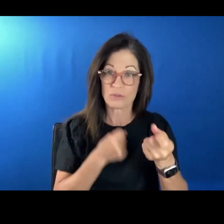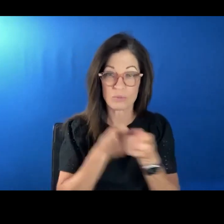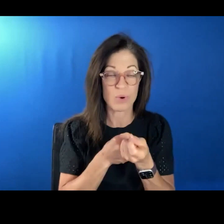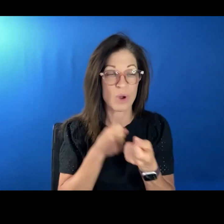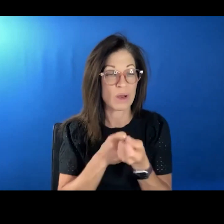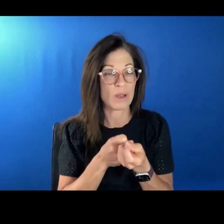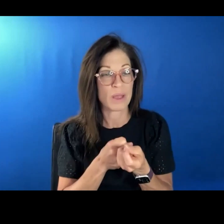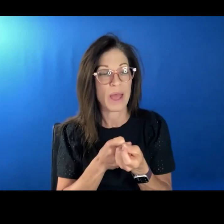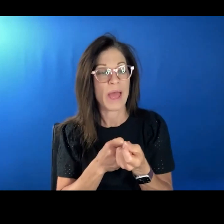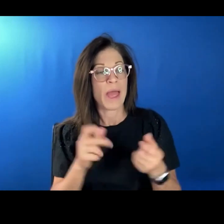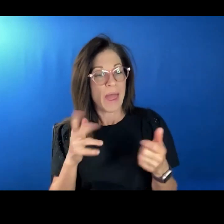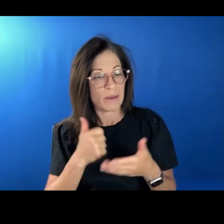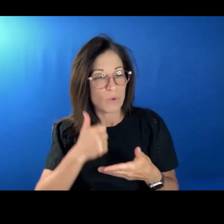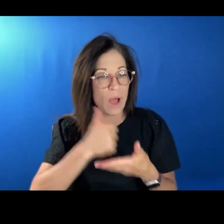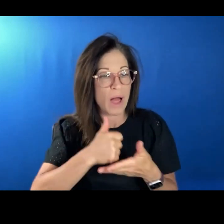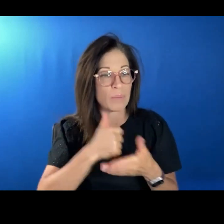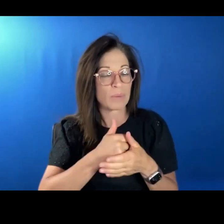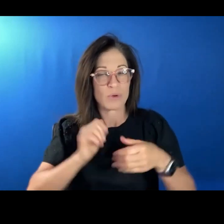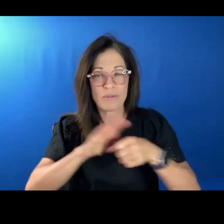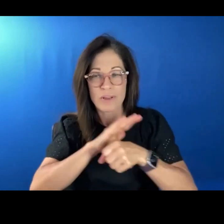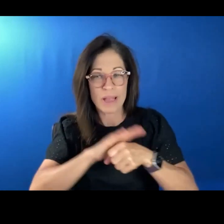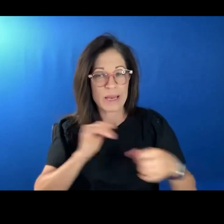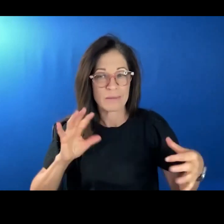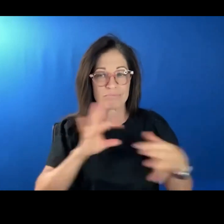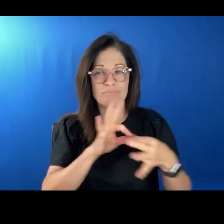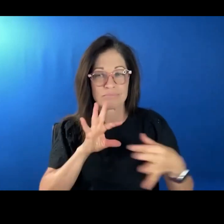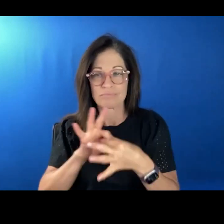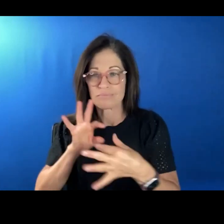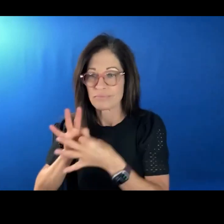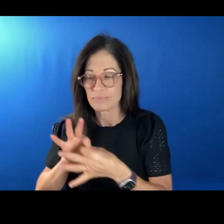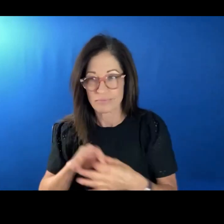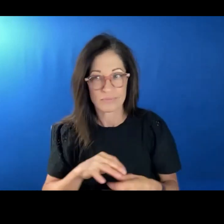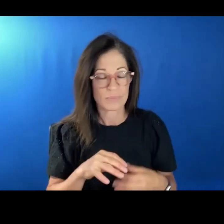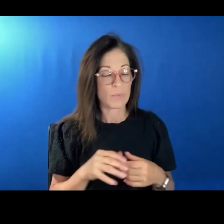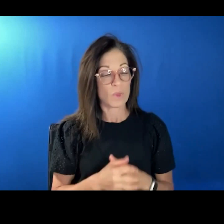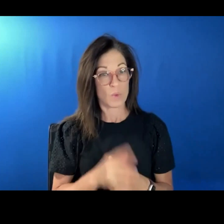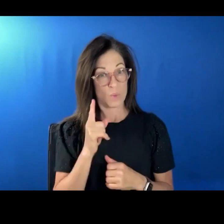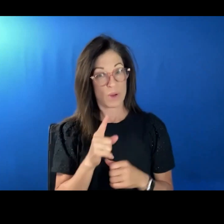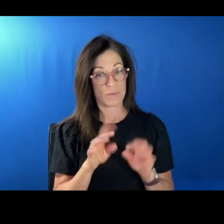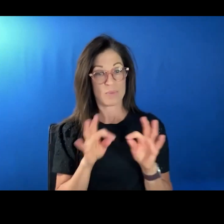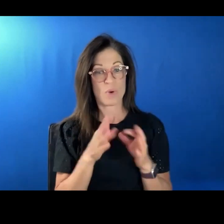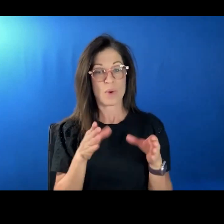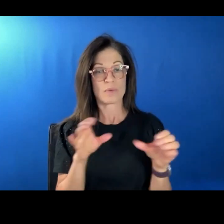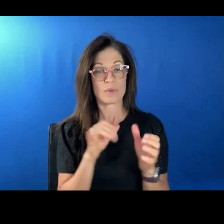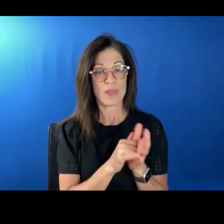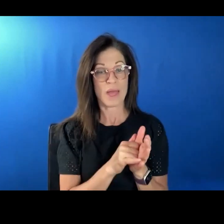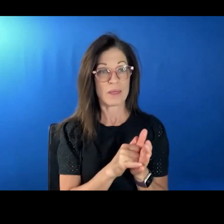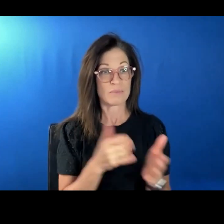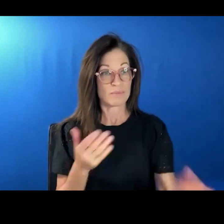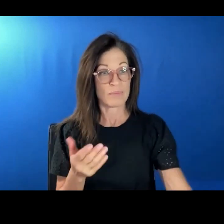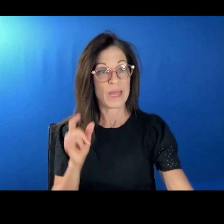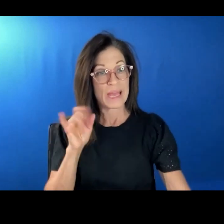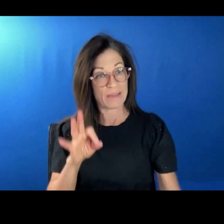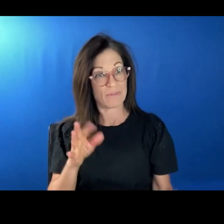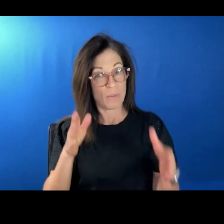to fill gaps for them and help them in any way possible. One of the keys to doing this is that if the person goes back